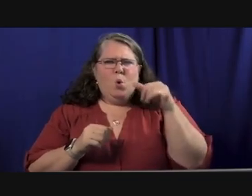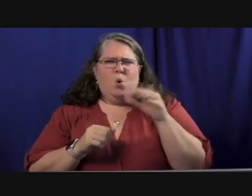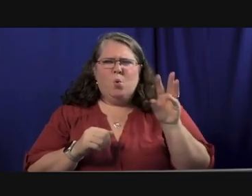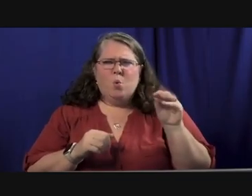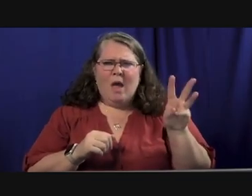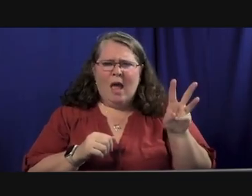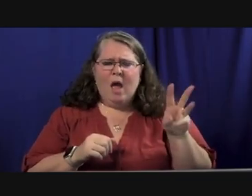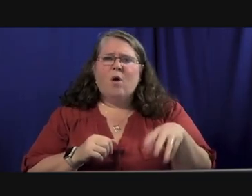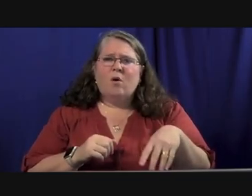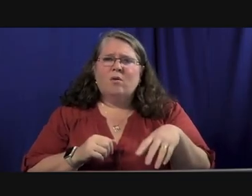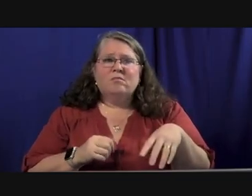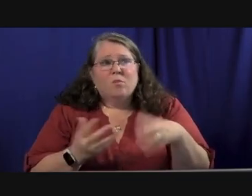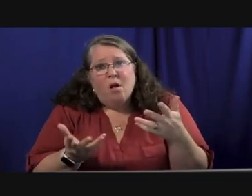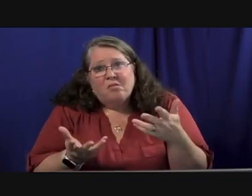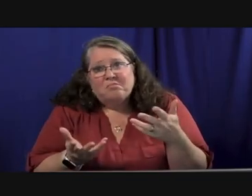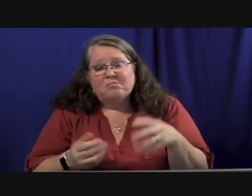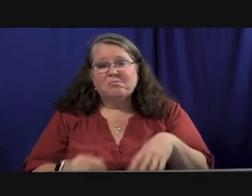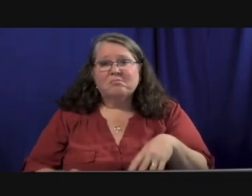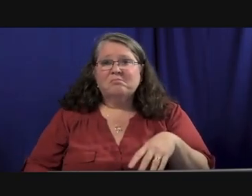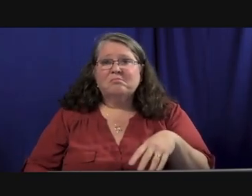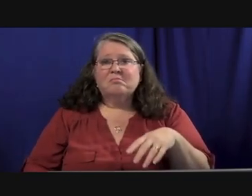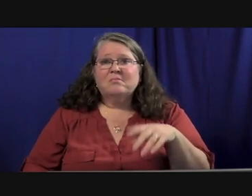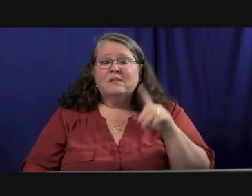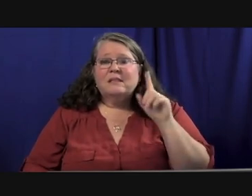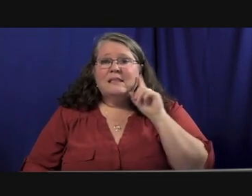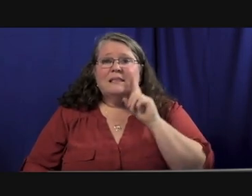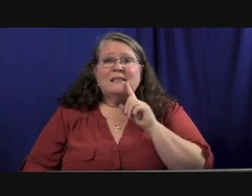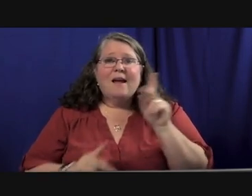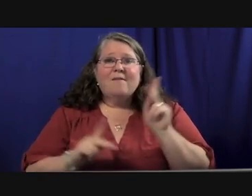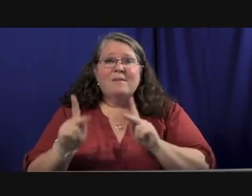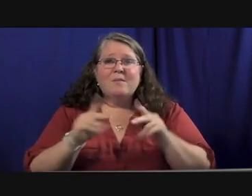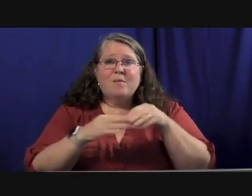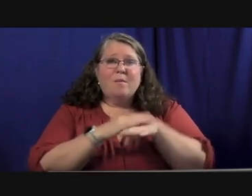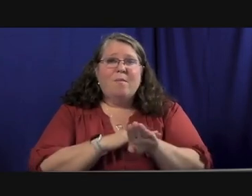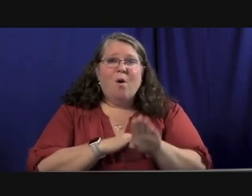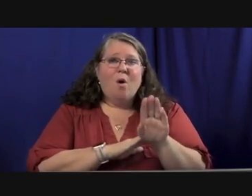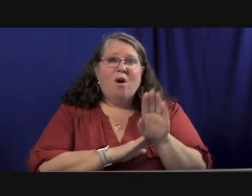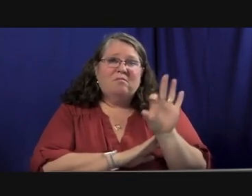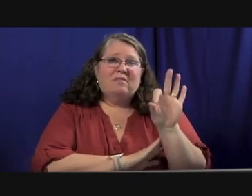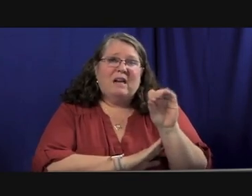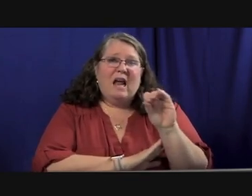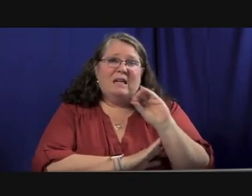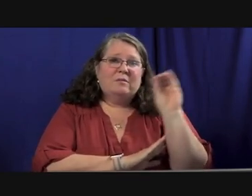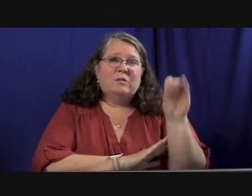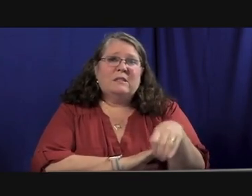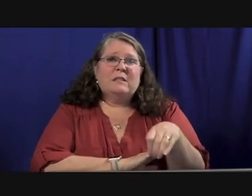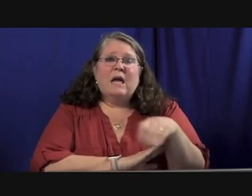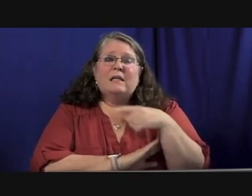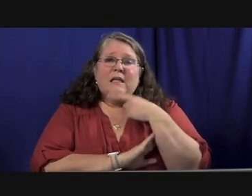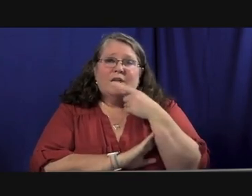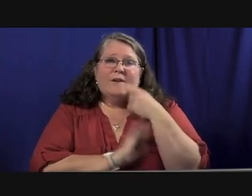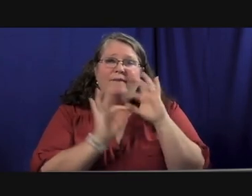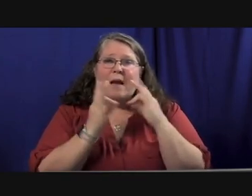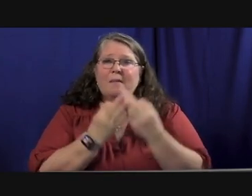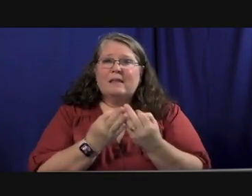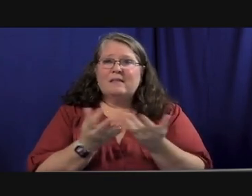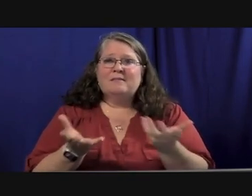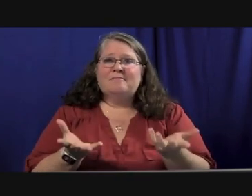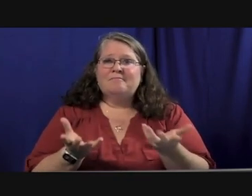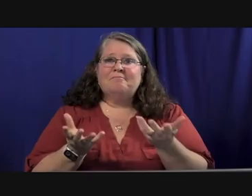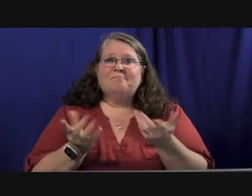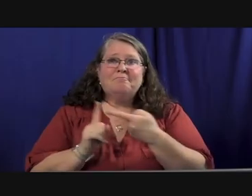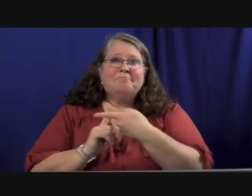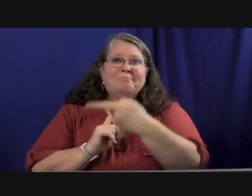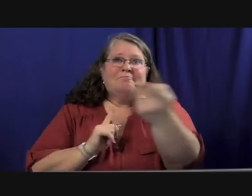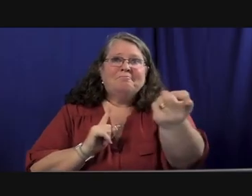And that seems like a high number, right? Wow. But deaf people, 90% of